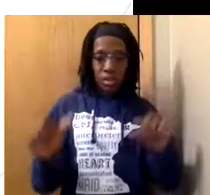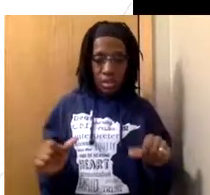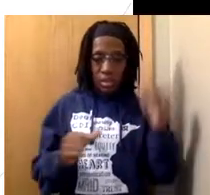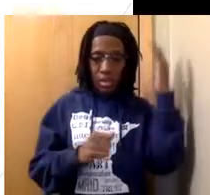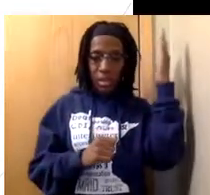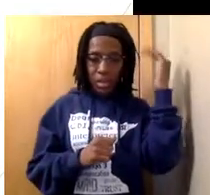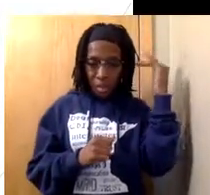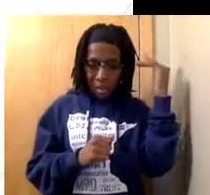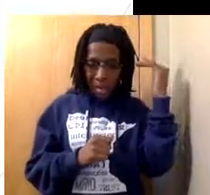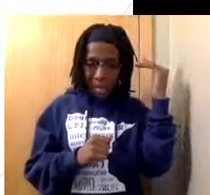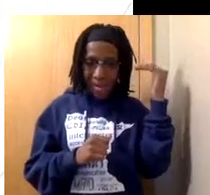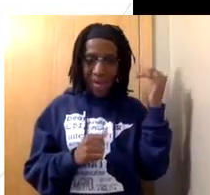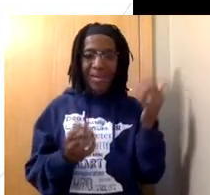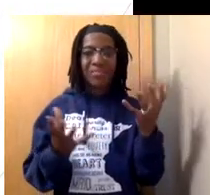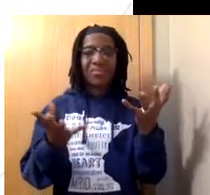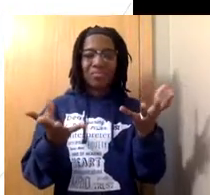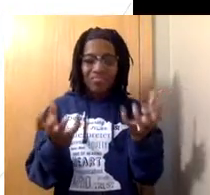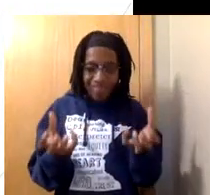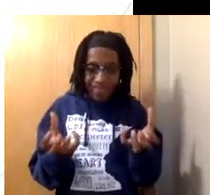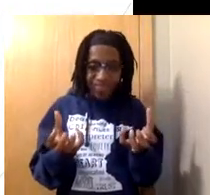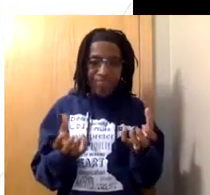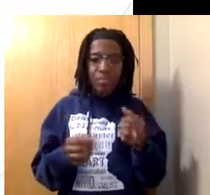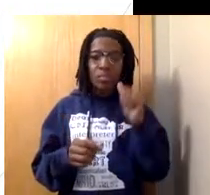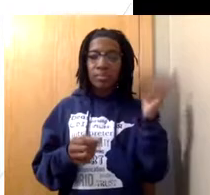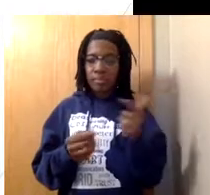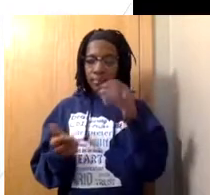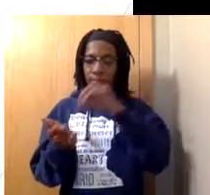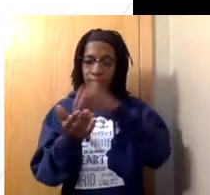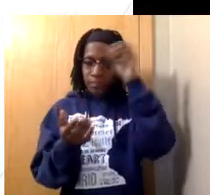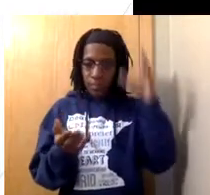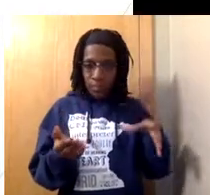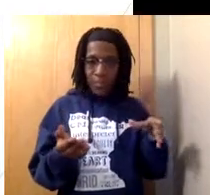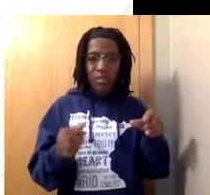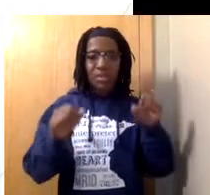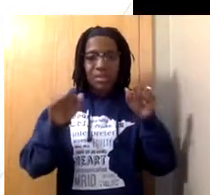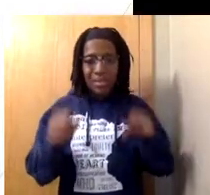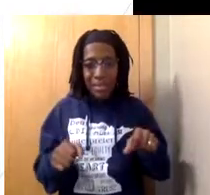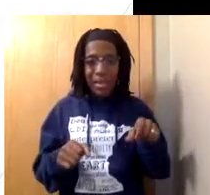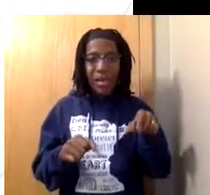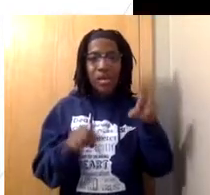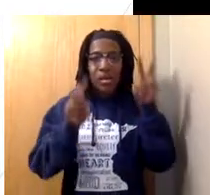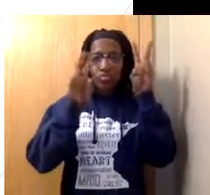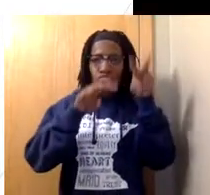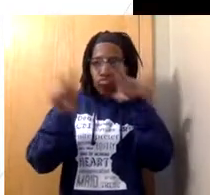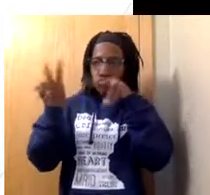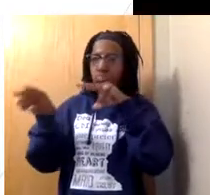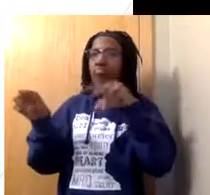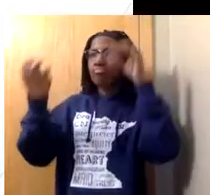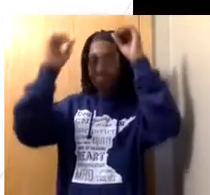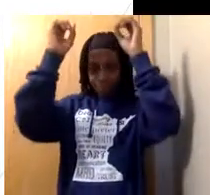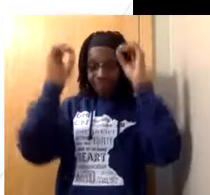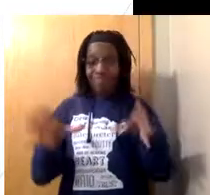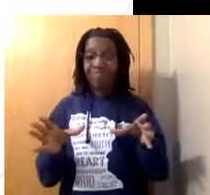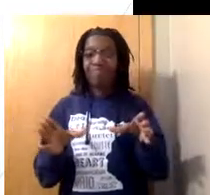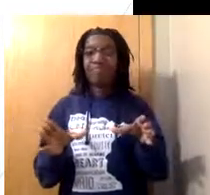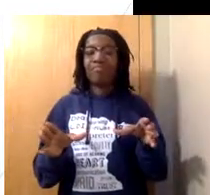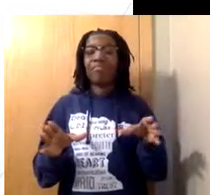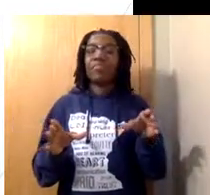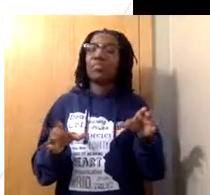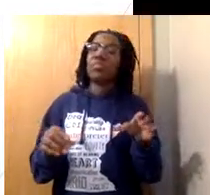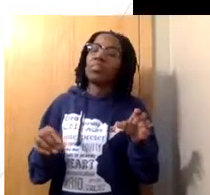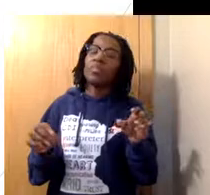Why? Because we want all the students to be able to see the teacher. And we don't